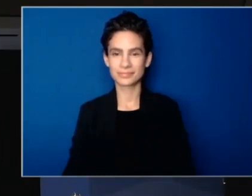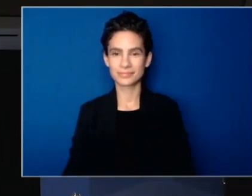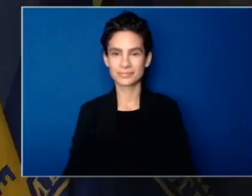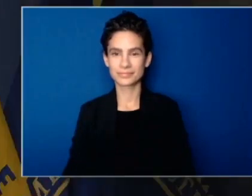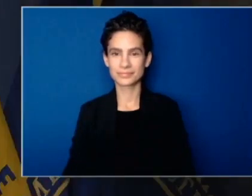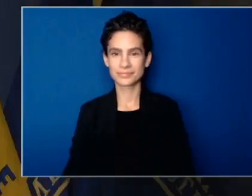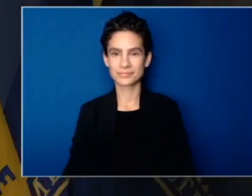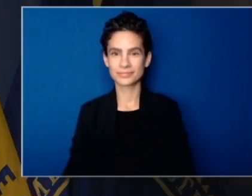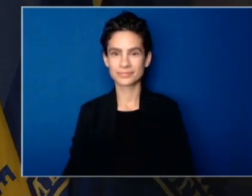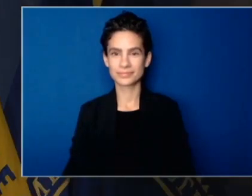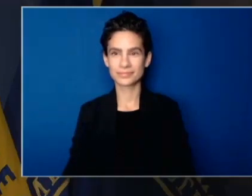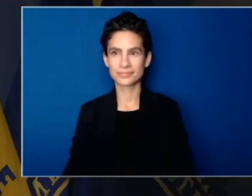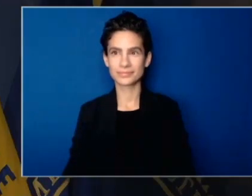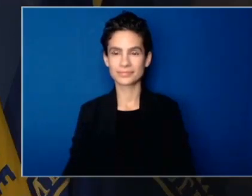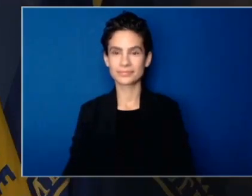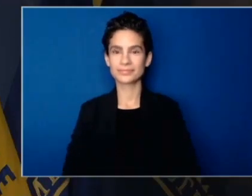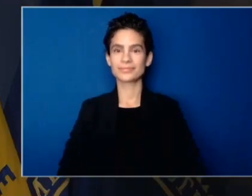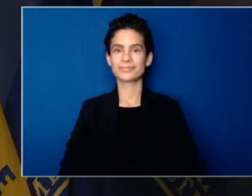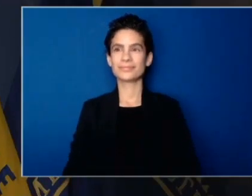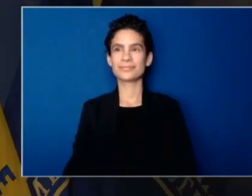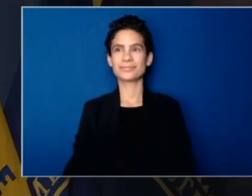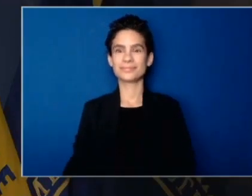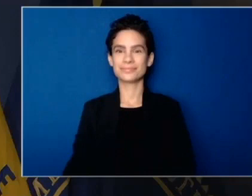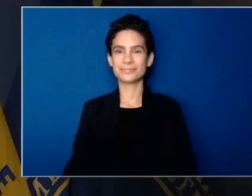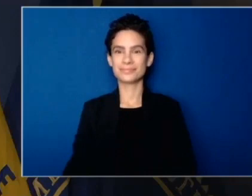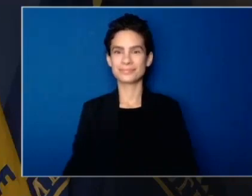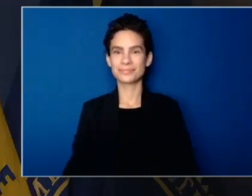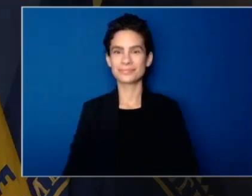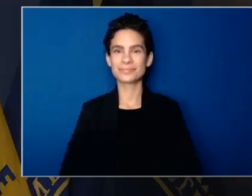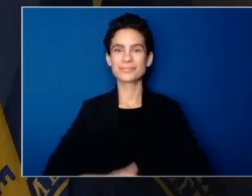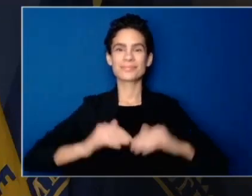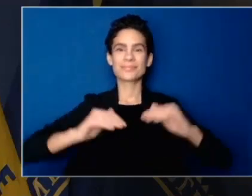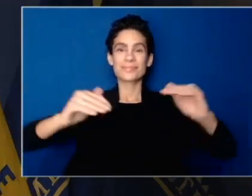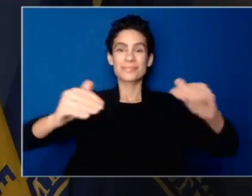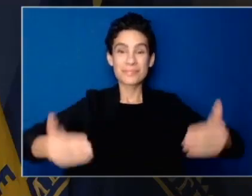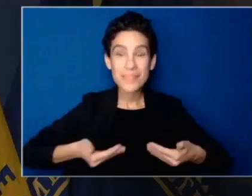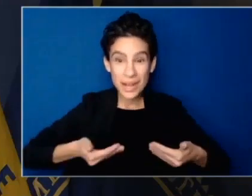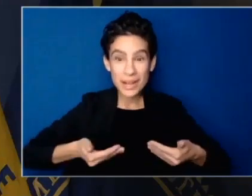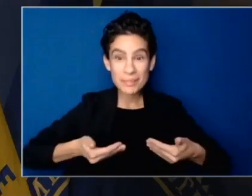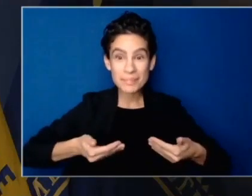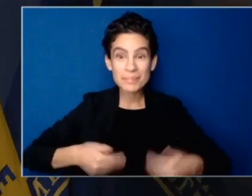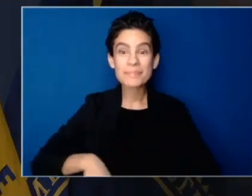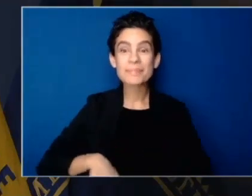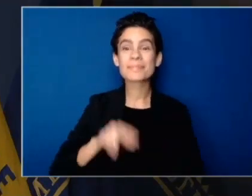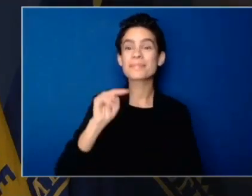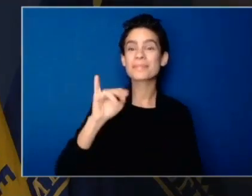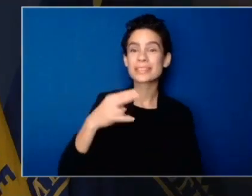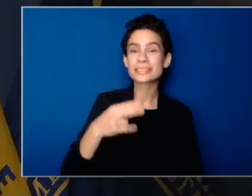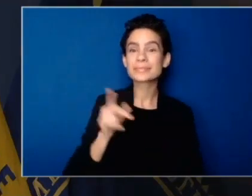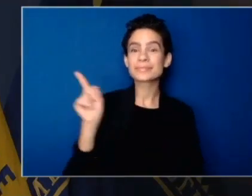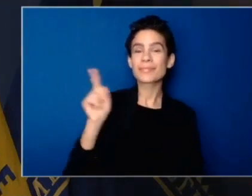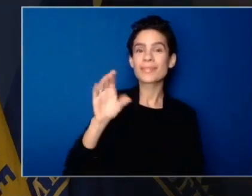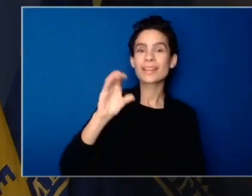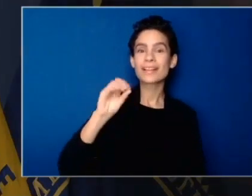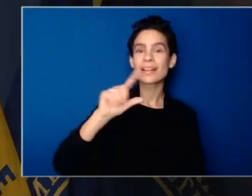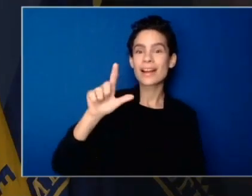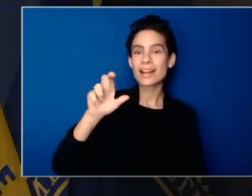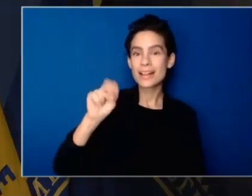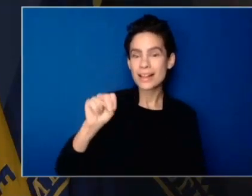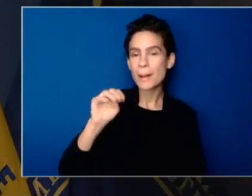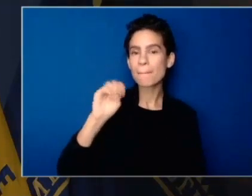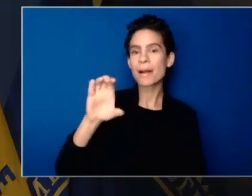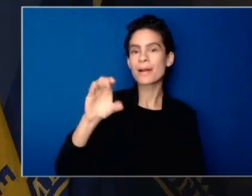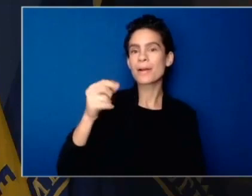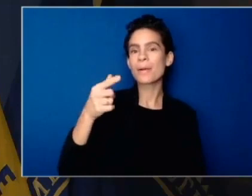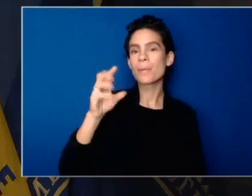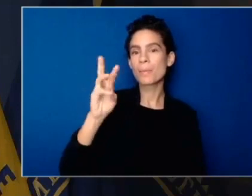Welcome to the NIH. I'm Colleen McGowan, Director of the NIH Office of Research Services, overseeing many